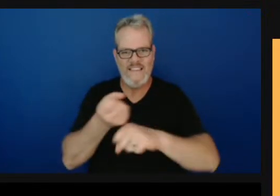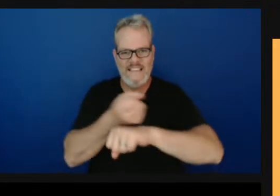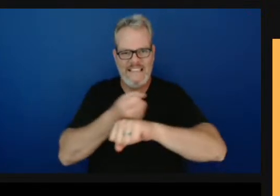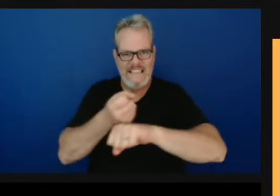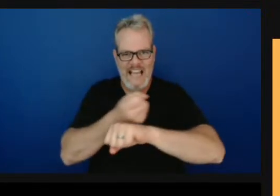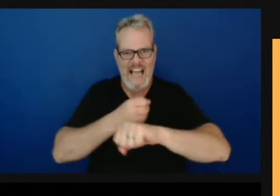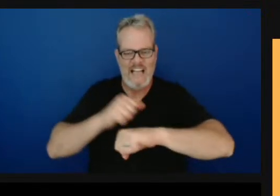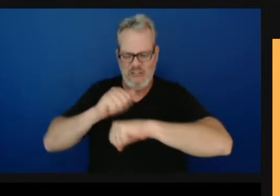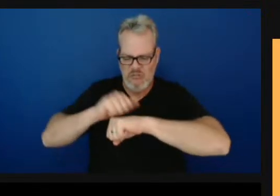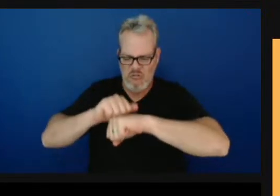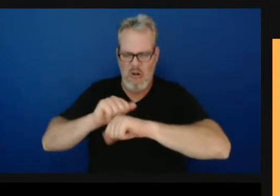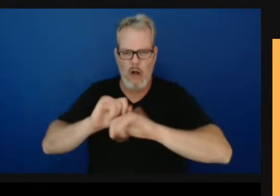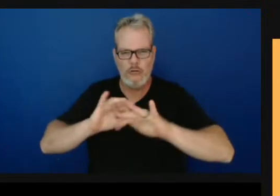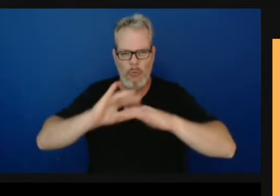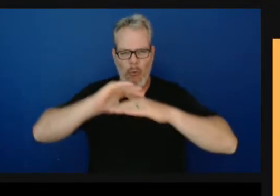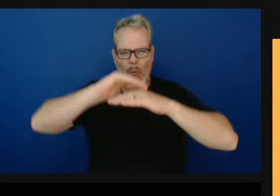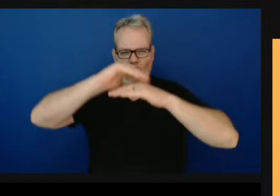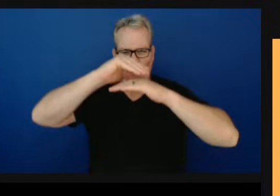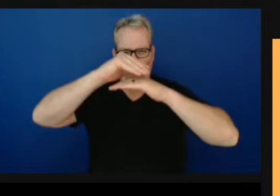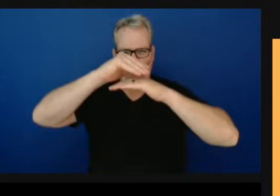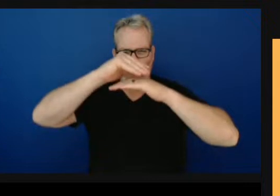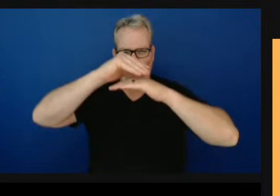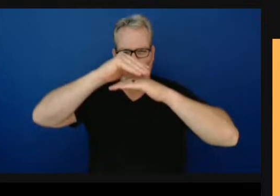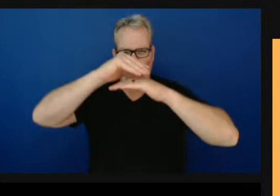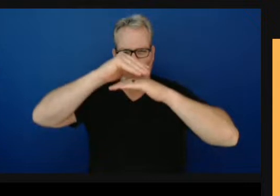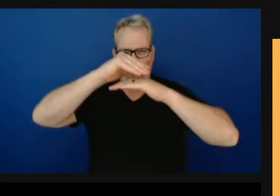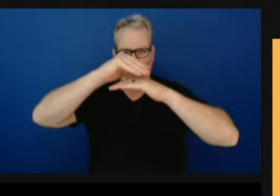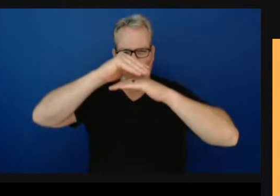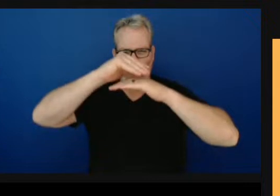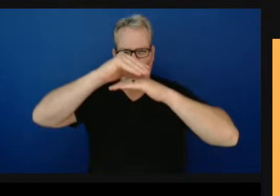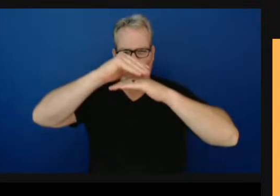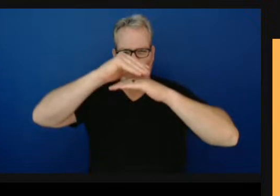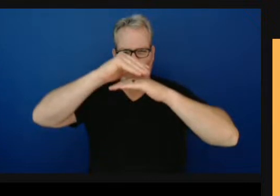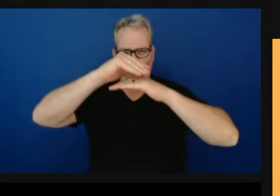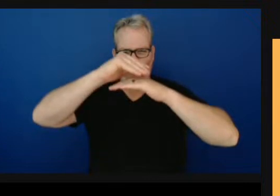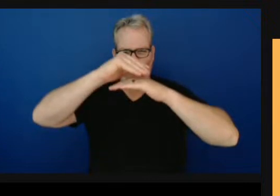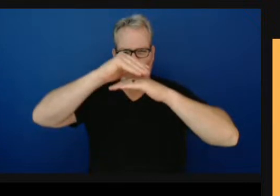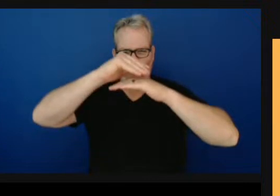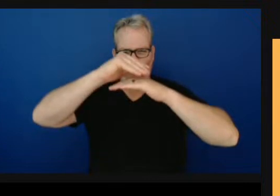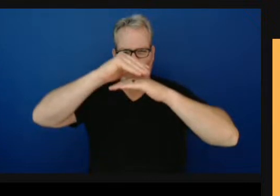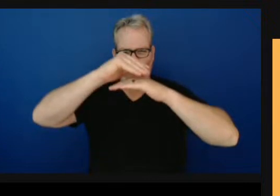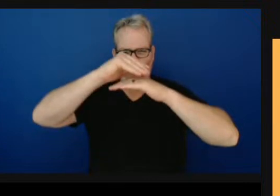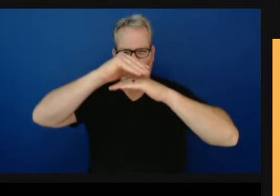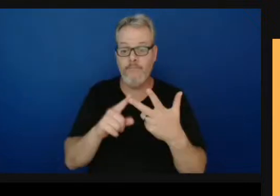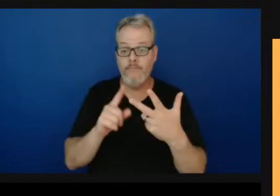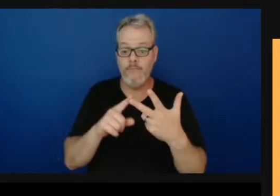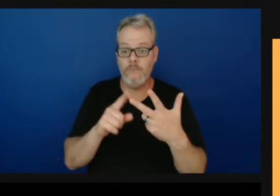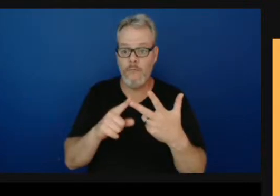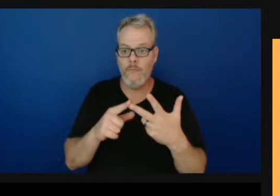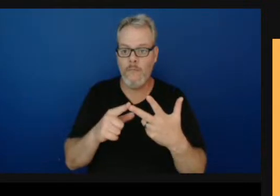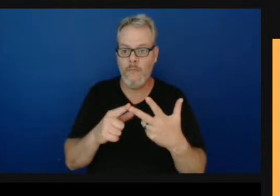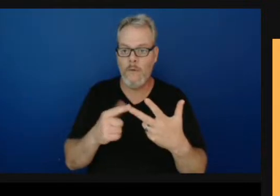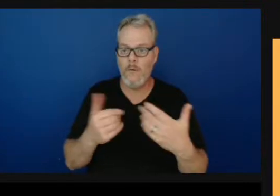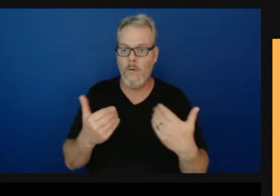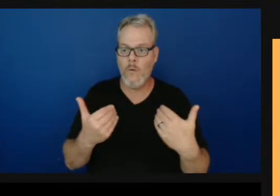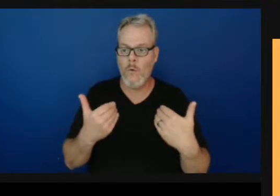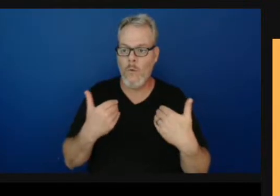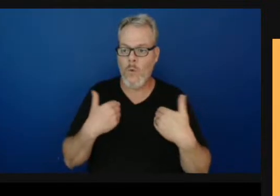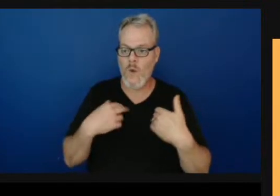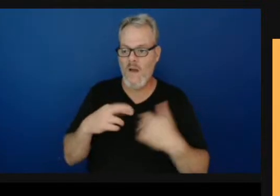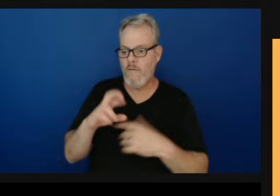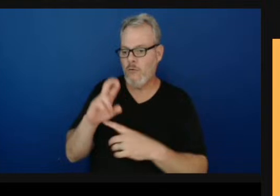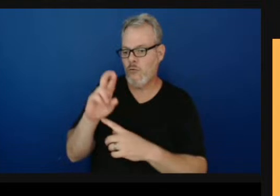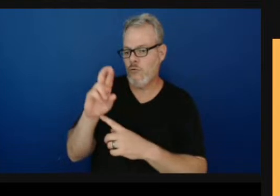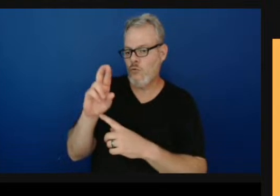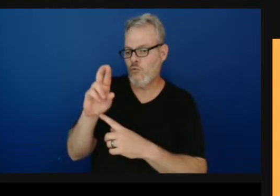the 2018 eruption, mostly immediately in its aftermath. And then finally, we have the rework